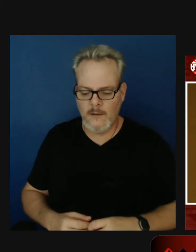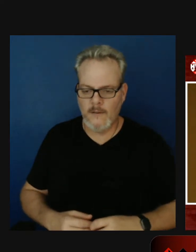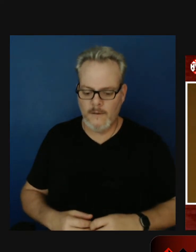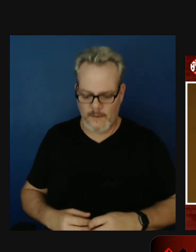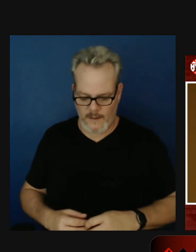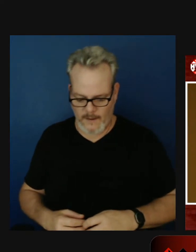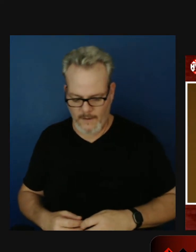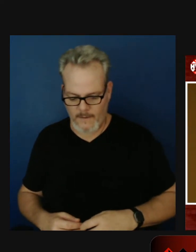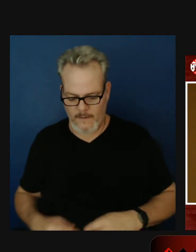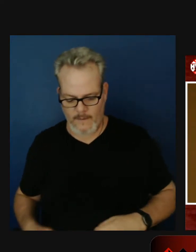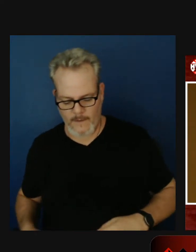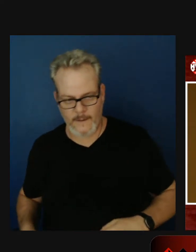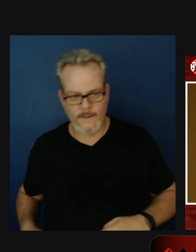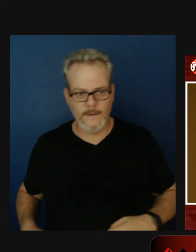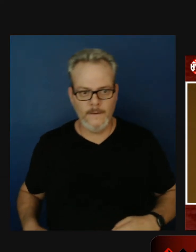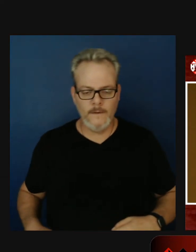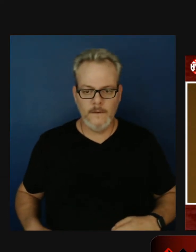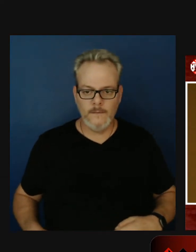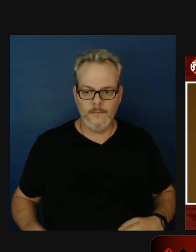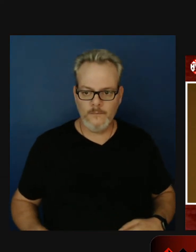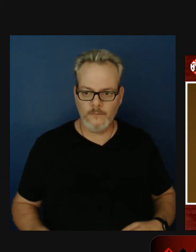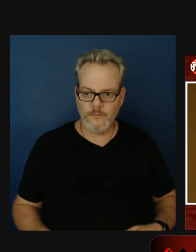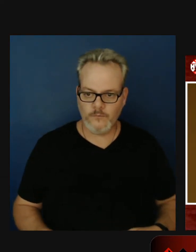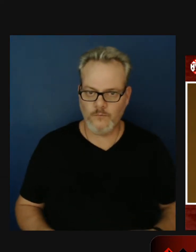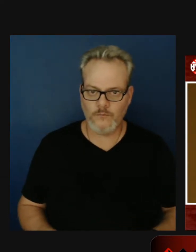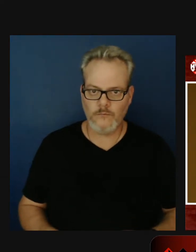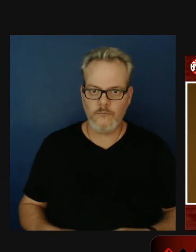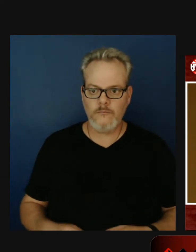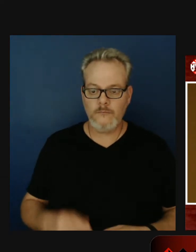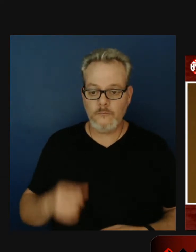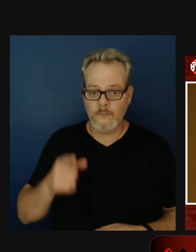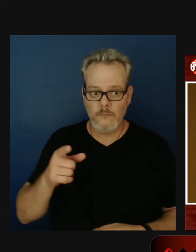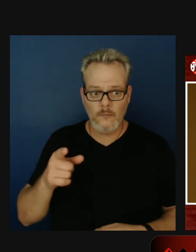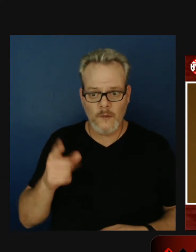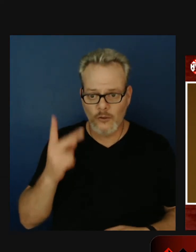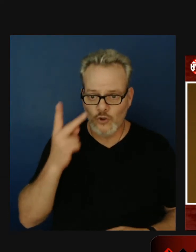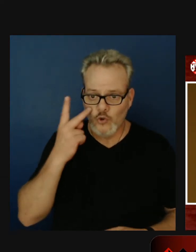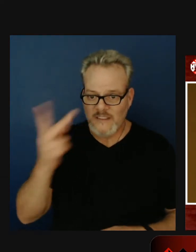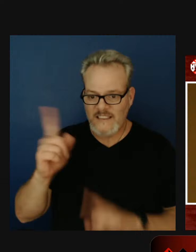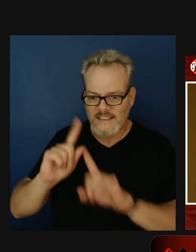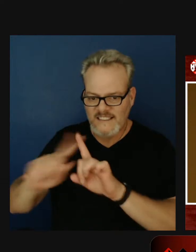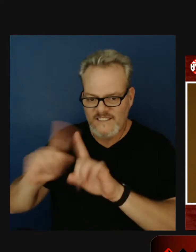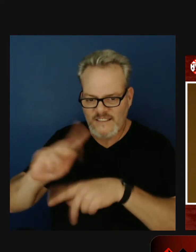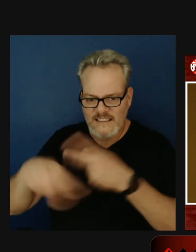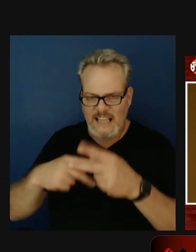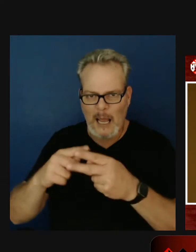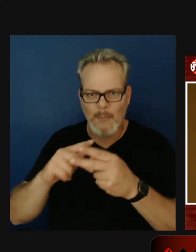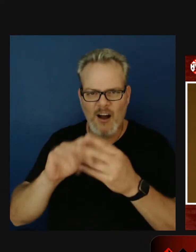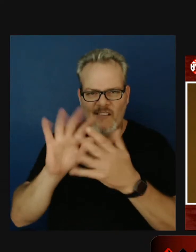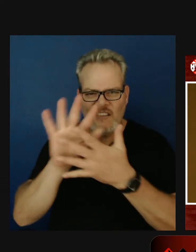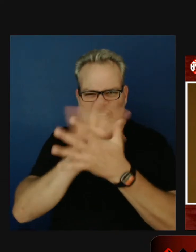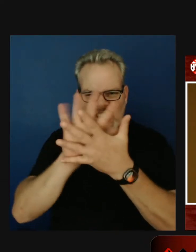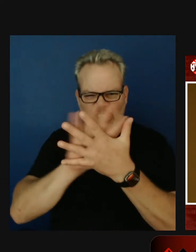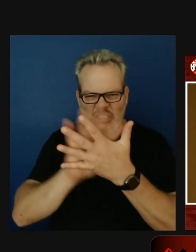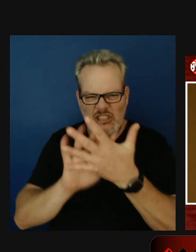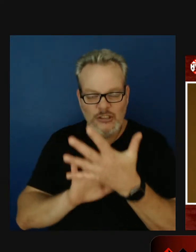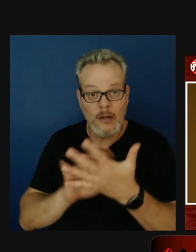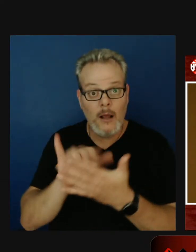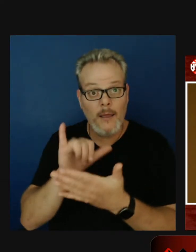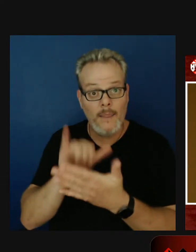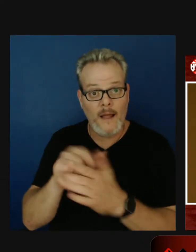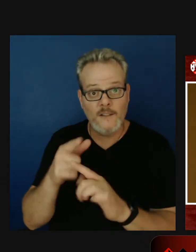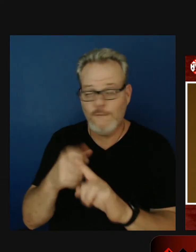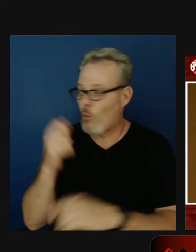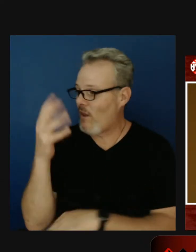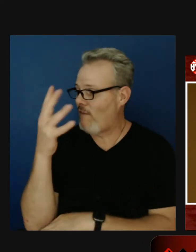1881, 1886. But you can also see these stippled patterns that are all over it. That's actually for the Ohia forest. So they mapped